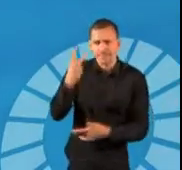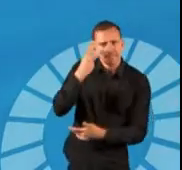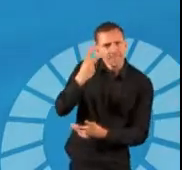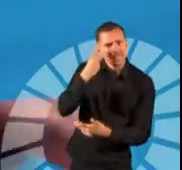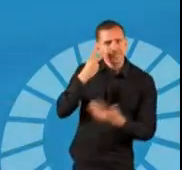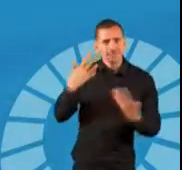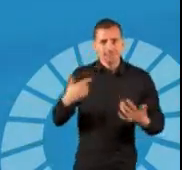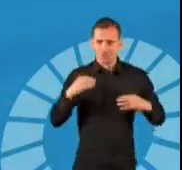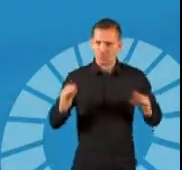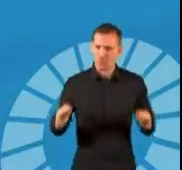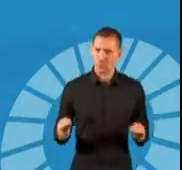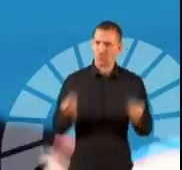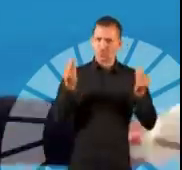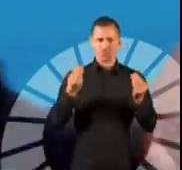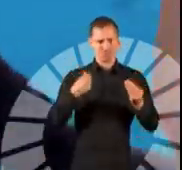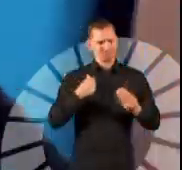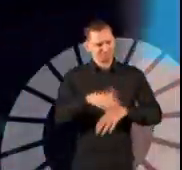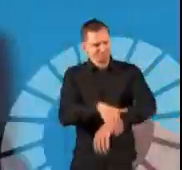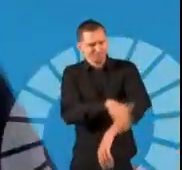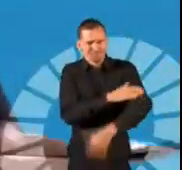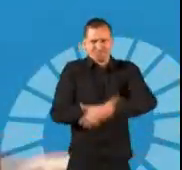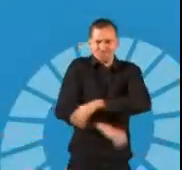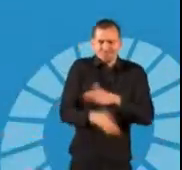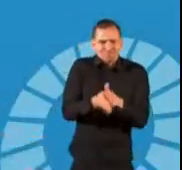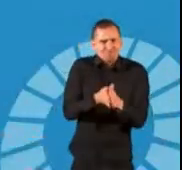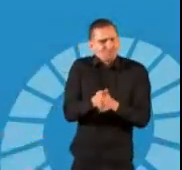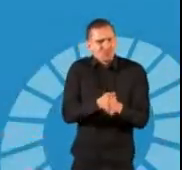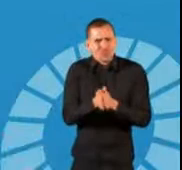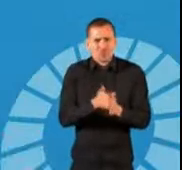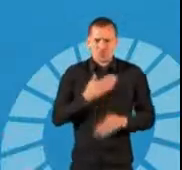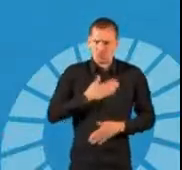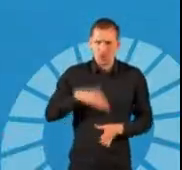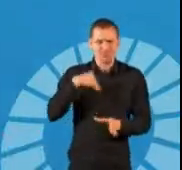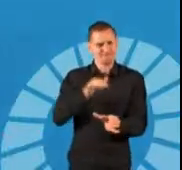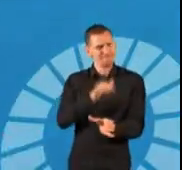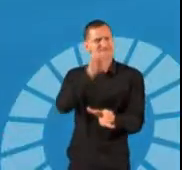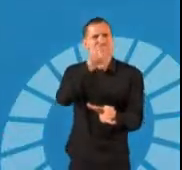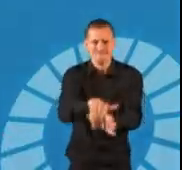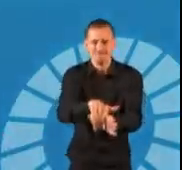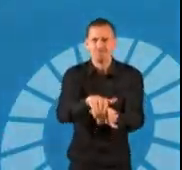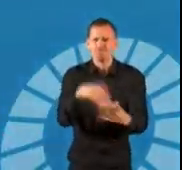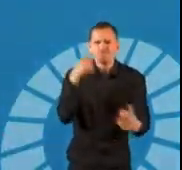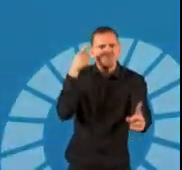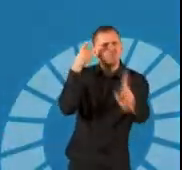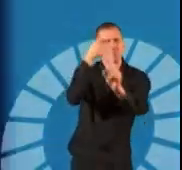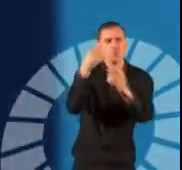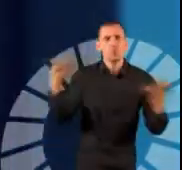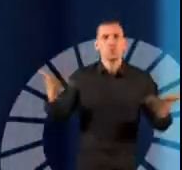business. Let me show you what I mean when I say we mean business.